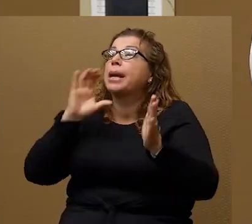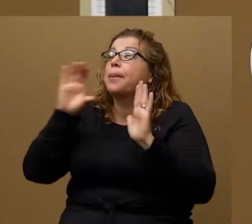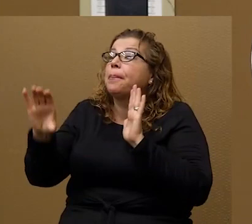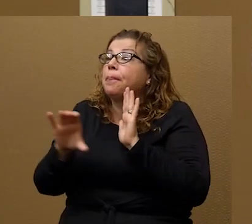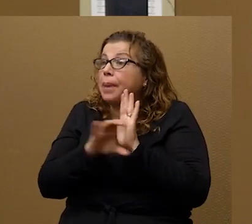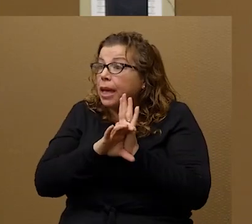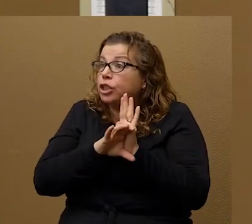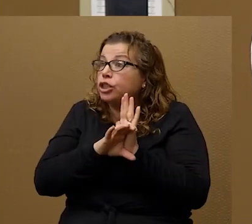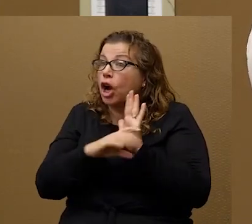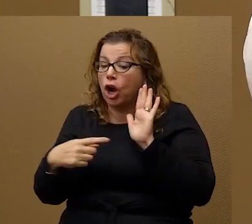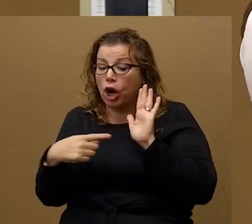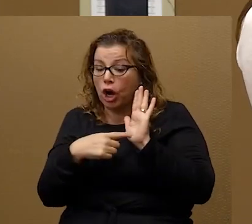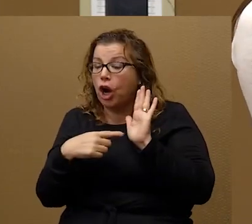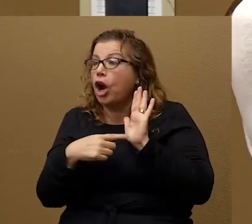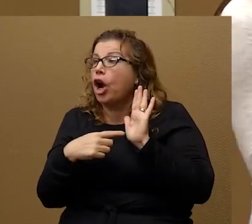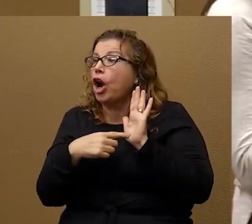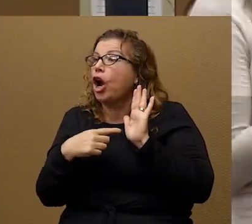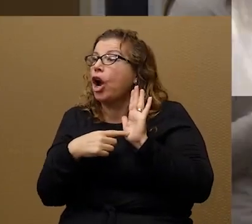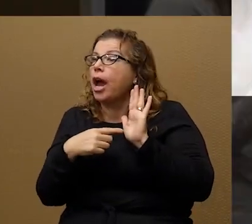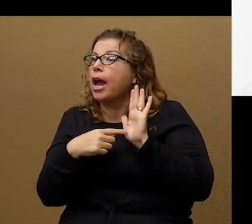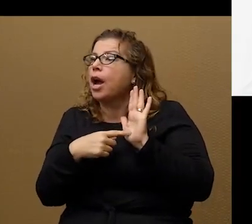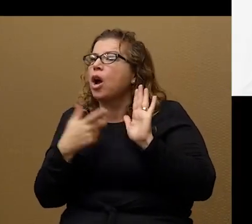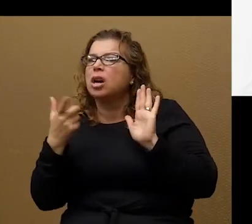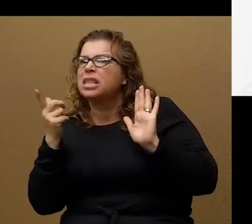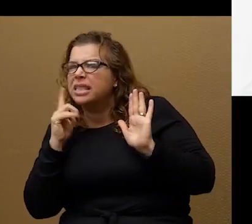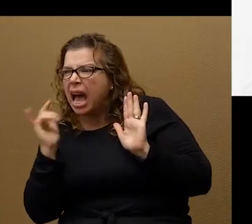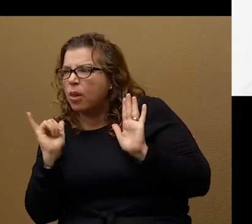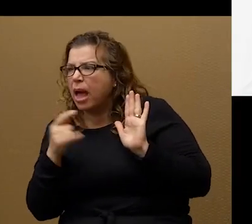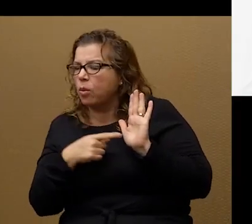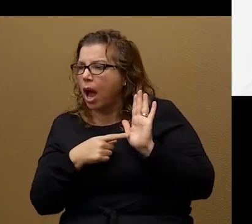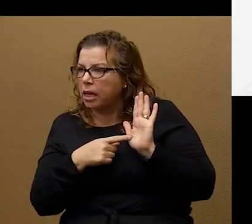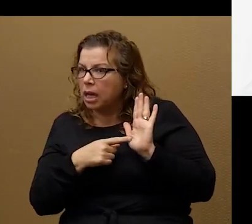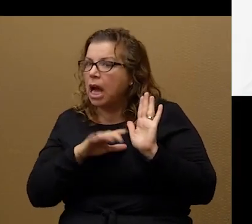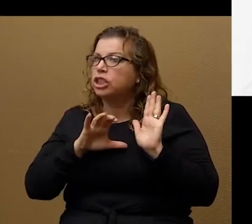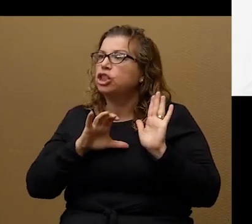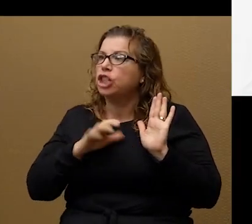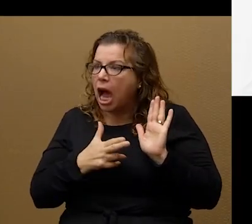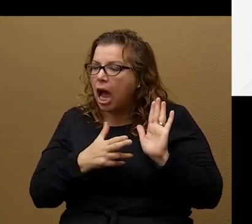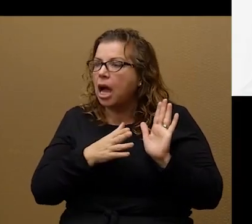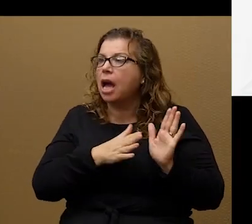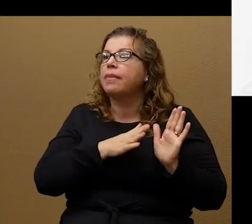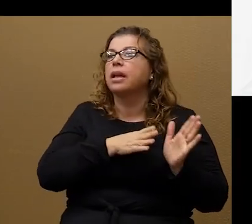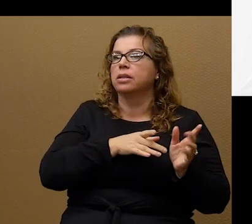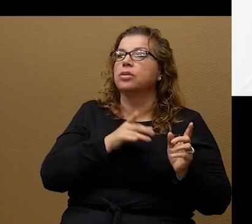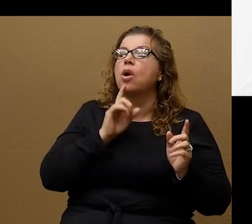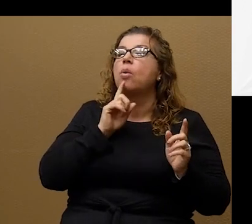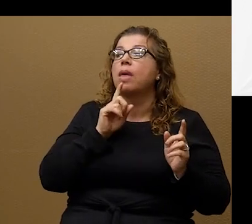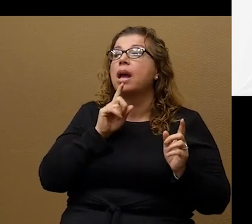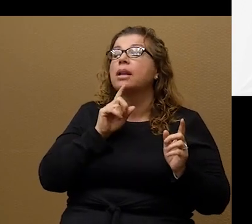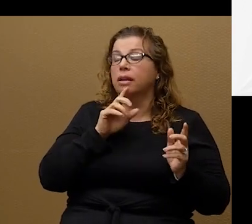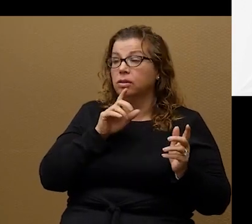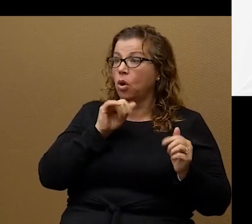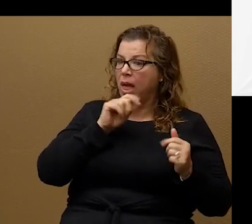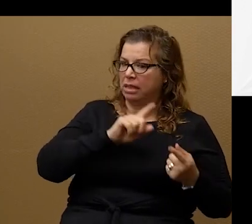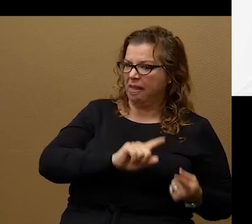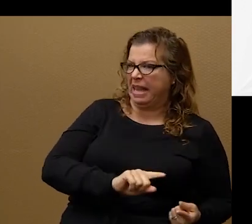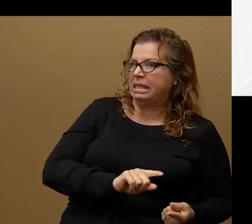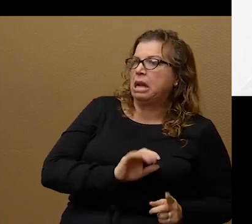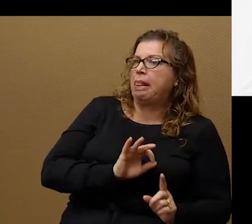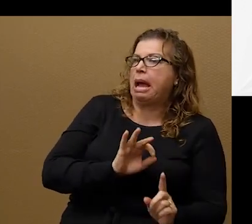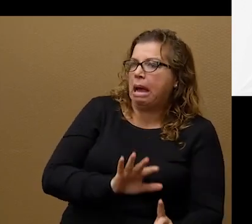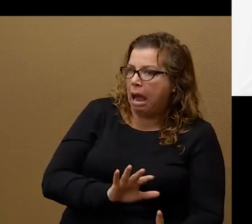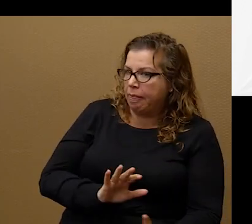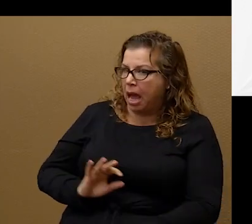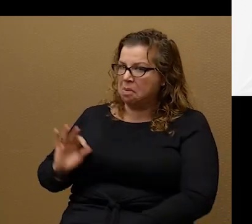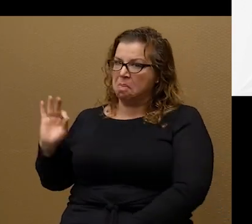by pointing to the CH. Then on the flip side is the most to least prompting. This is where it's hand